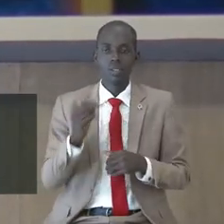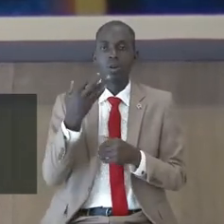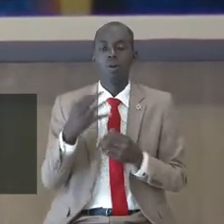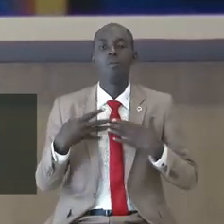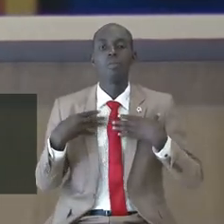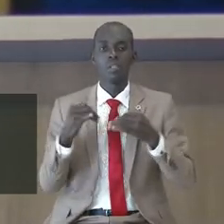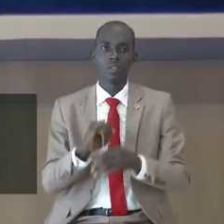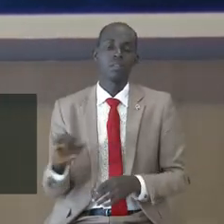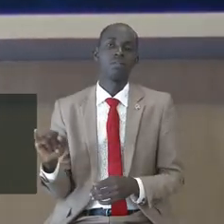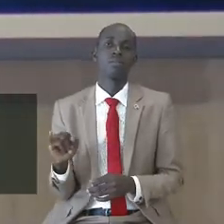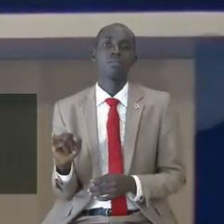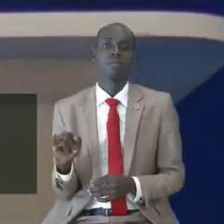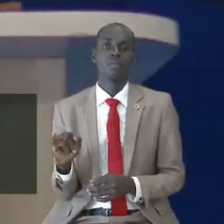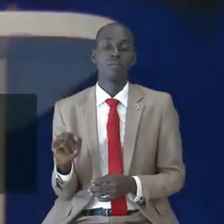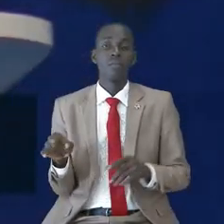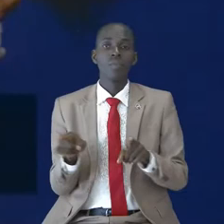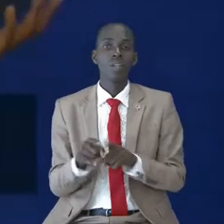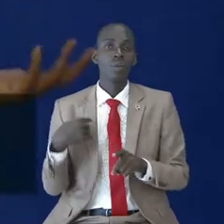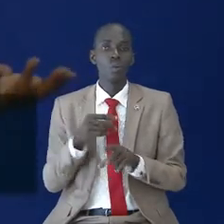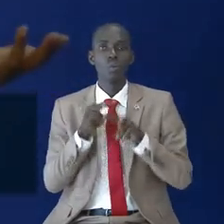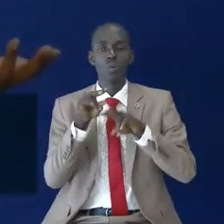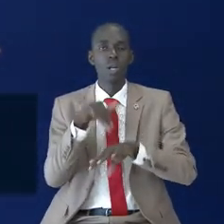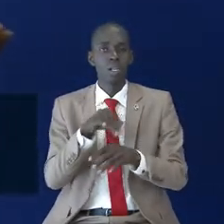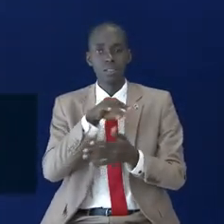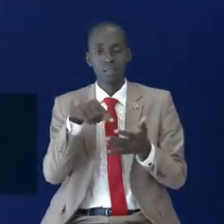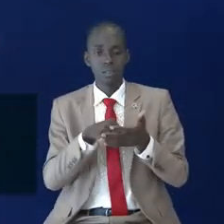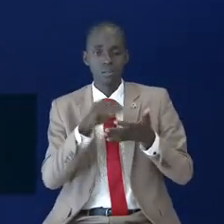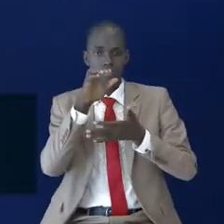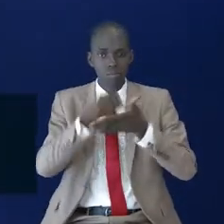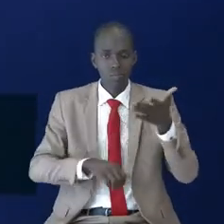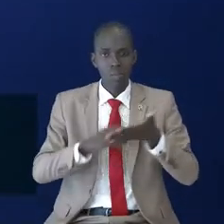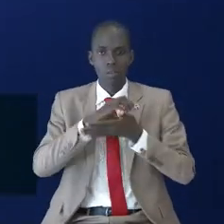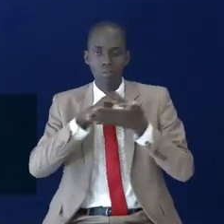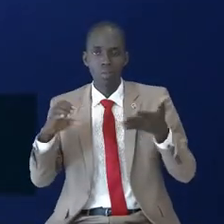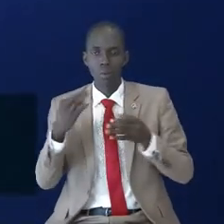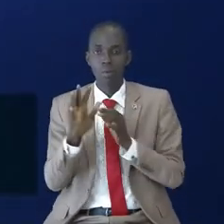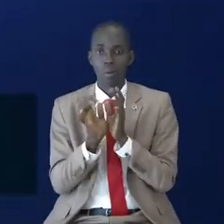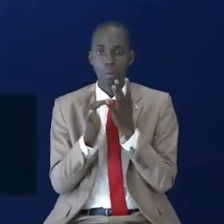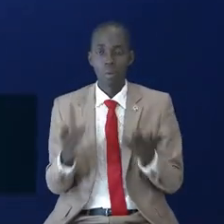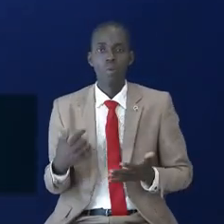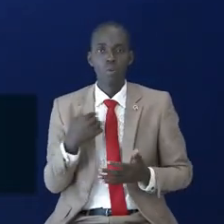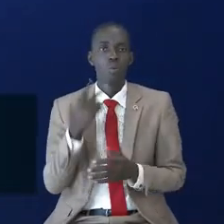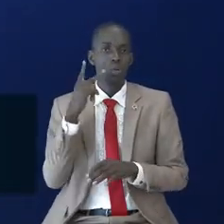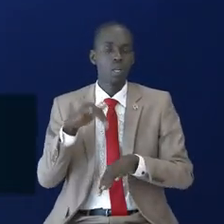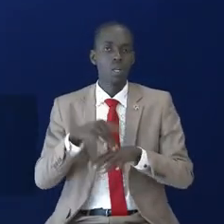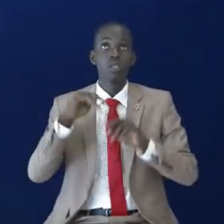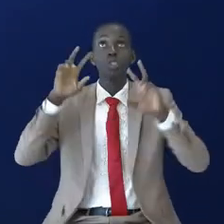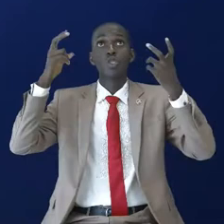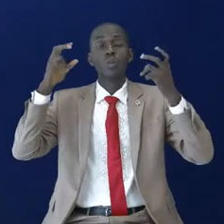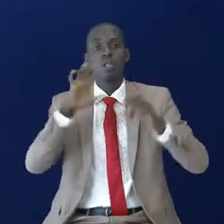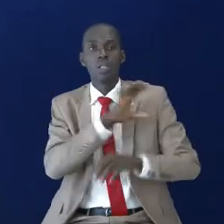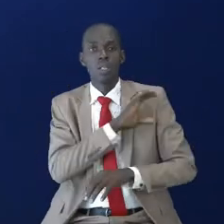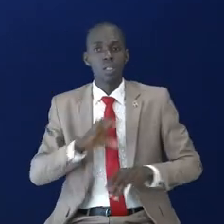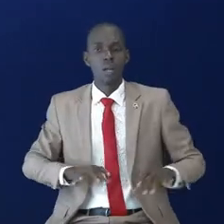of healing. As we look at those verses and those chapters today, we're looking at Christ's